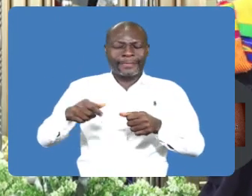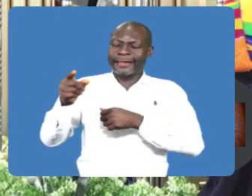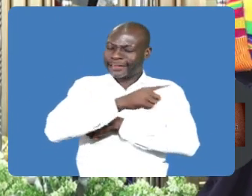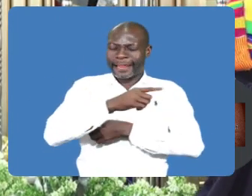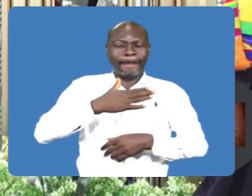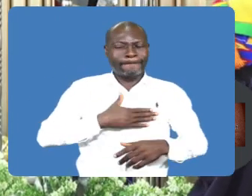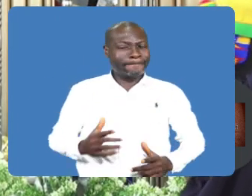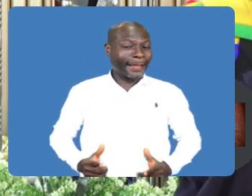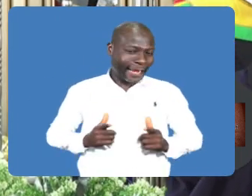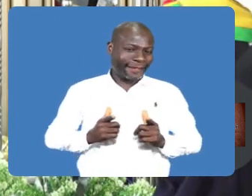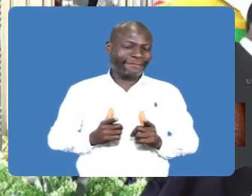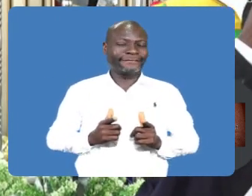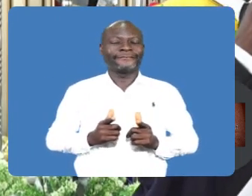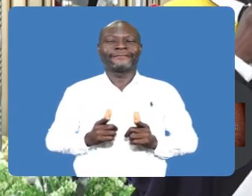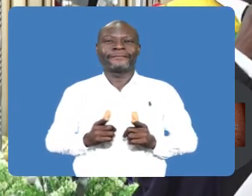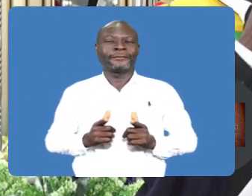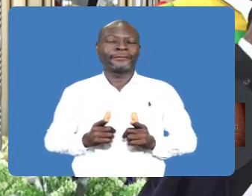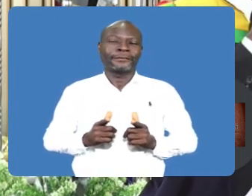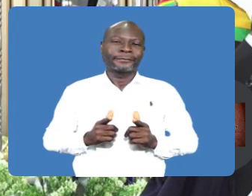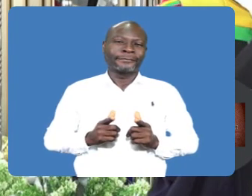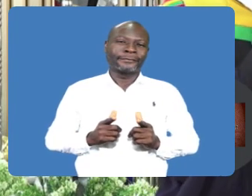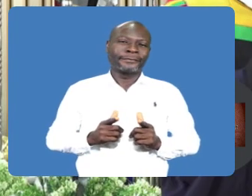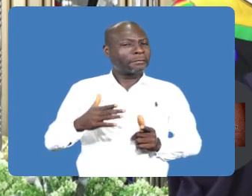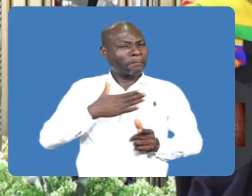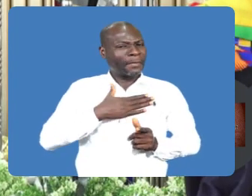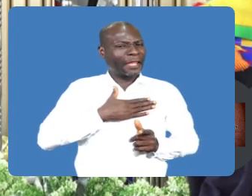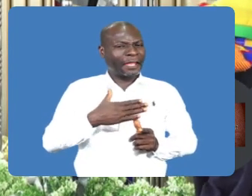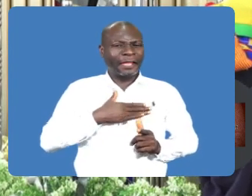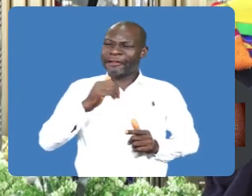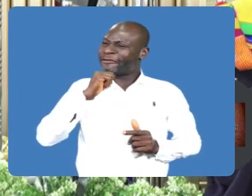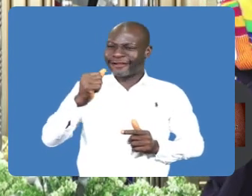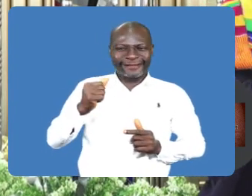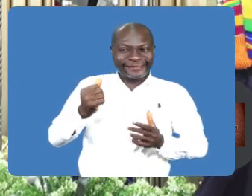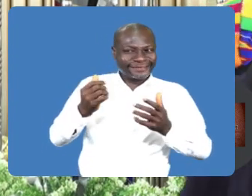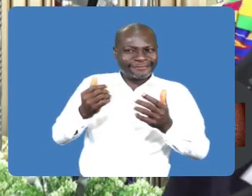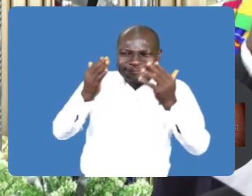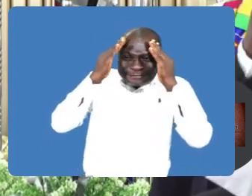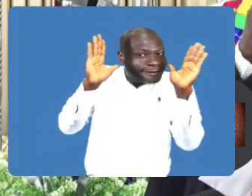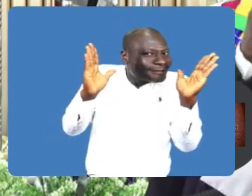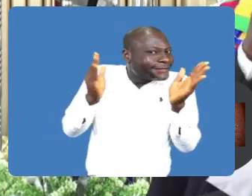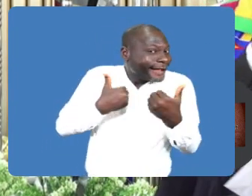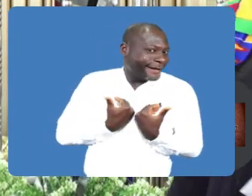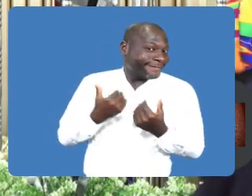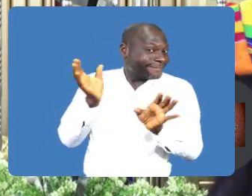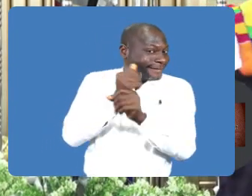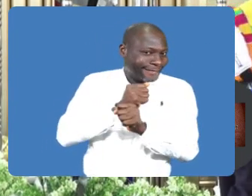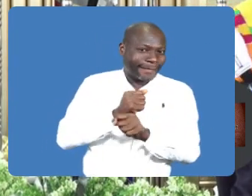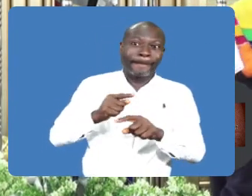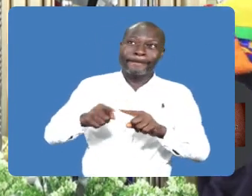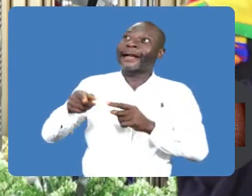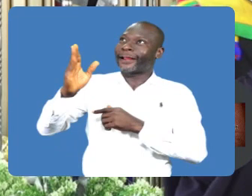day in my life. It's very historic. And I least expected this,